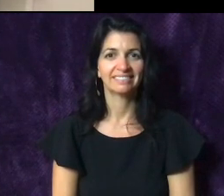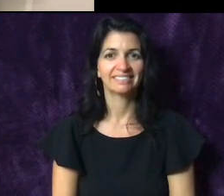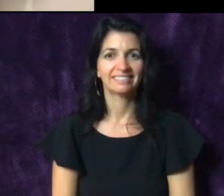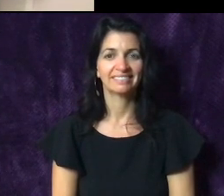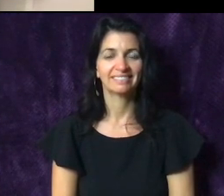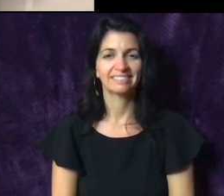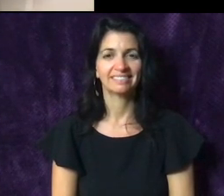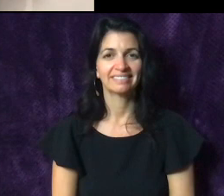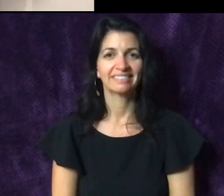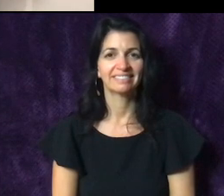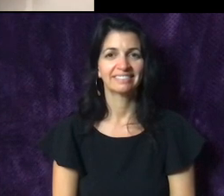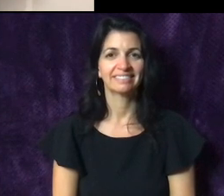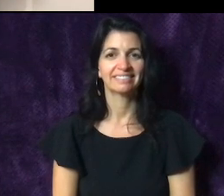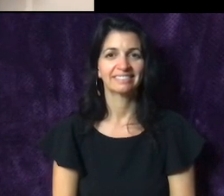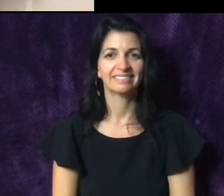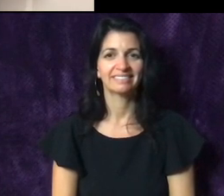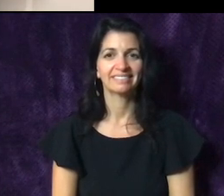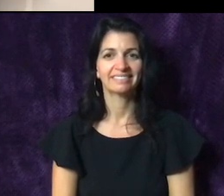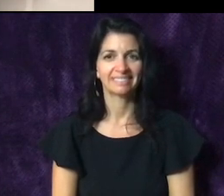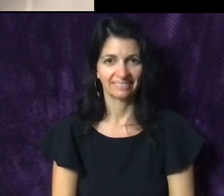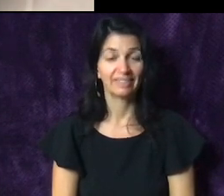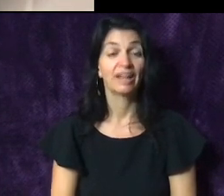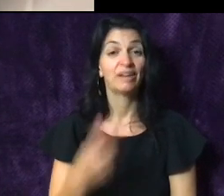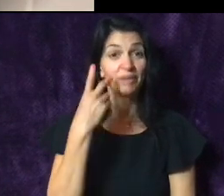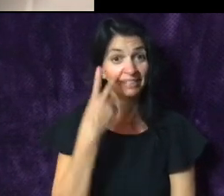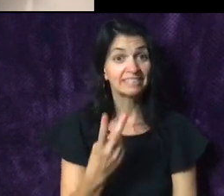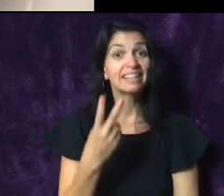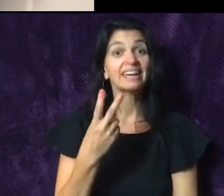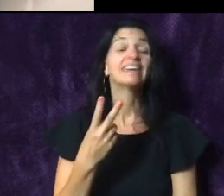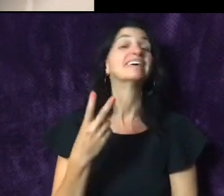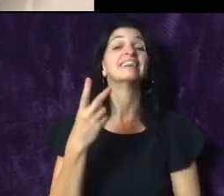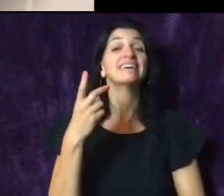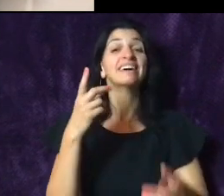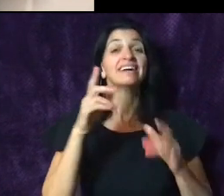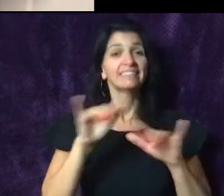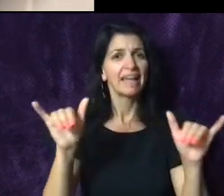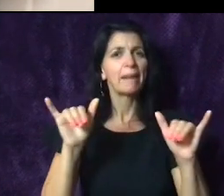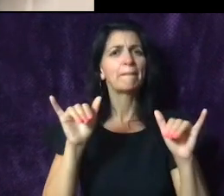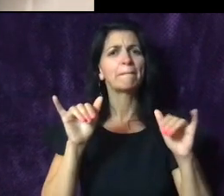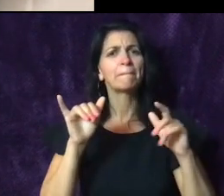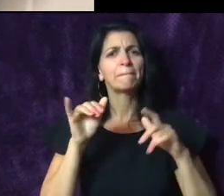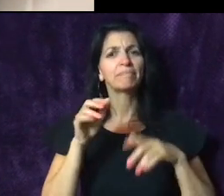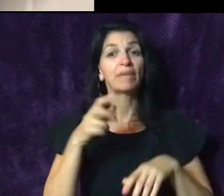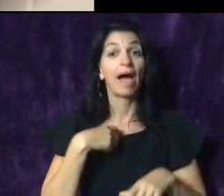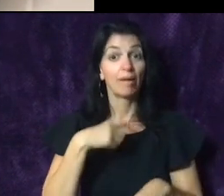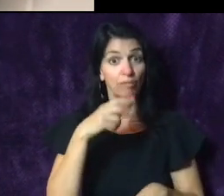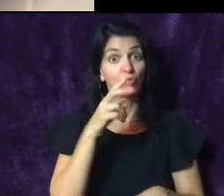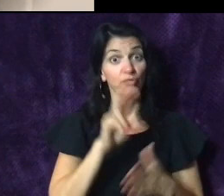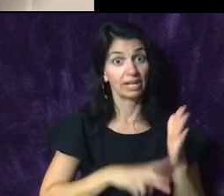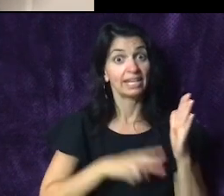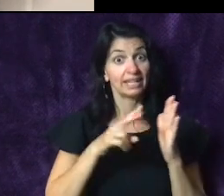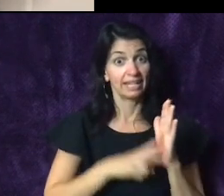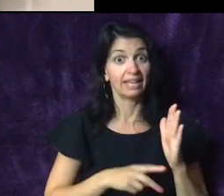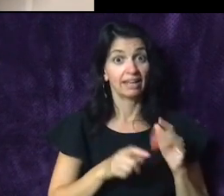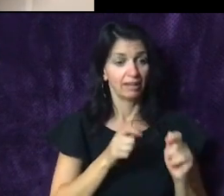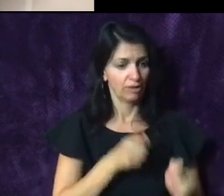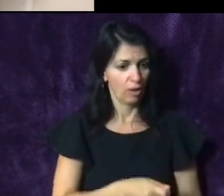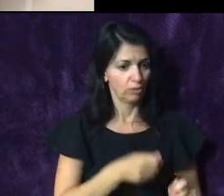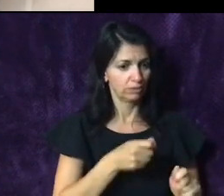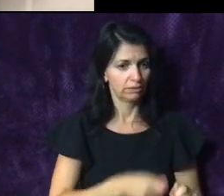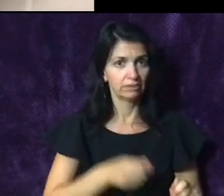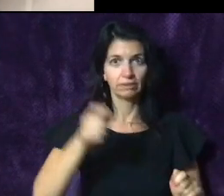And you can see that that is the same thing both times, because what I'm doing is I'm reading the notes here and I'm playing them